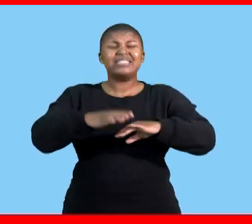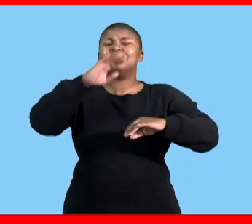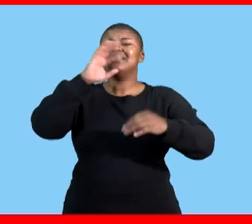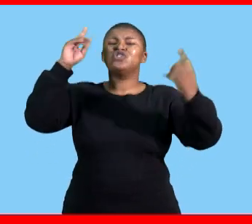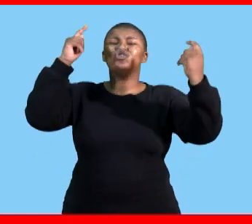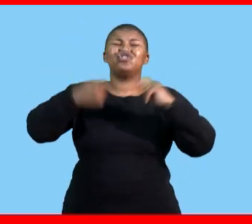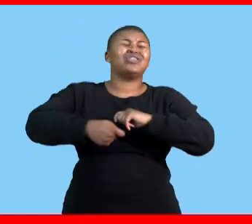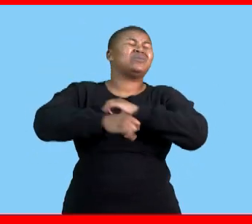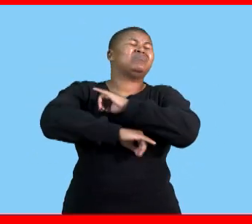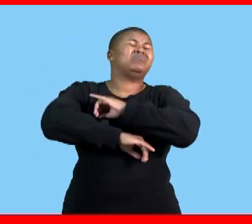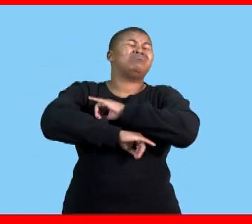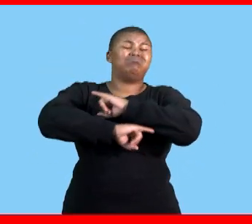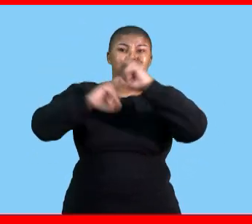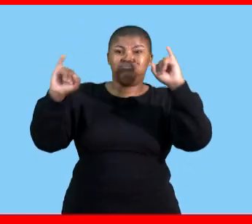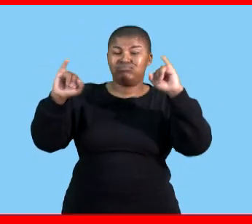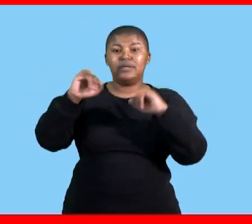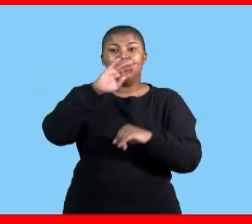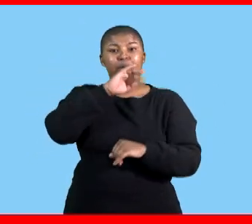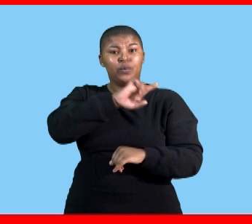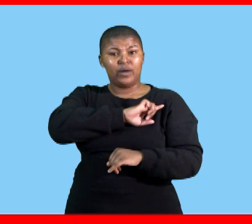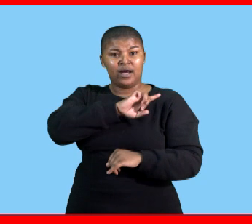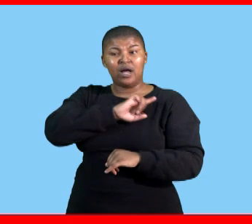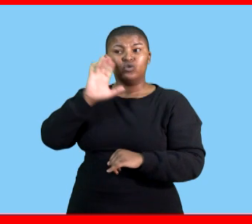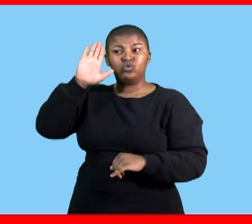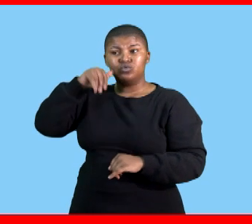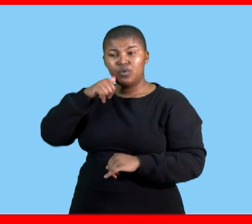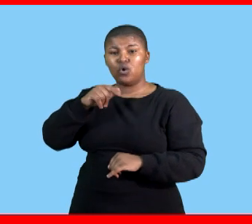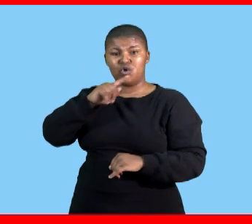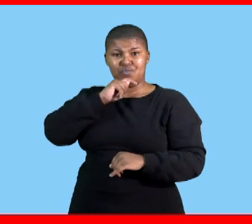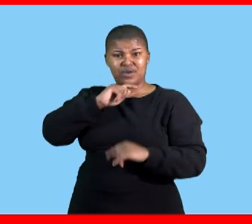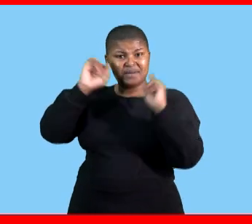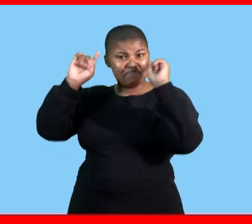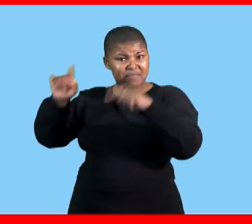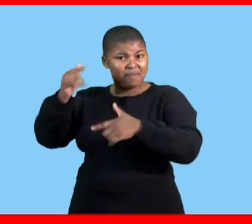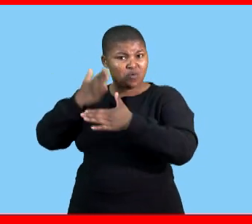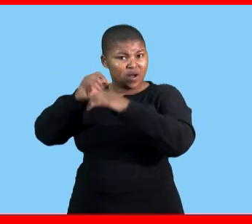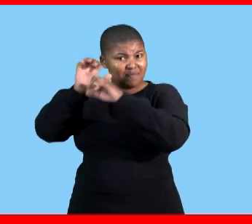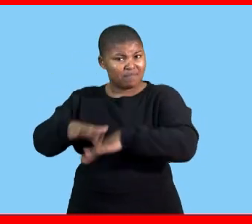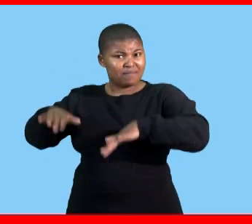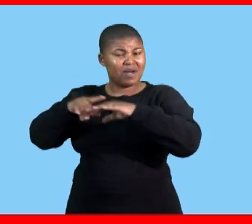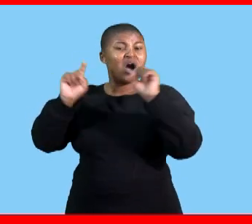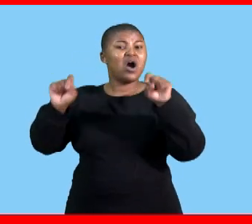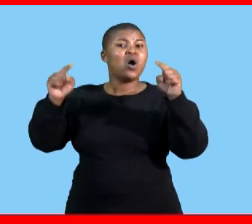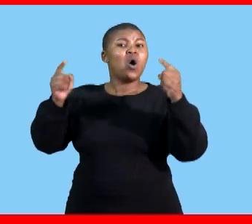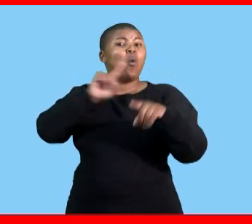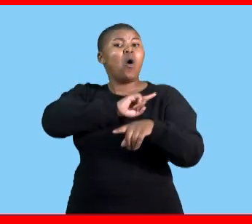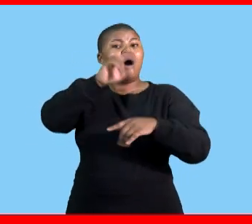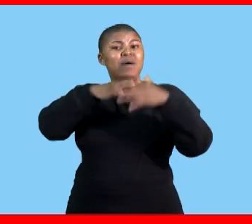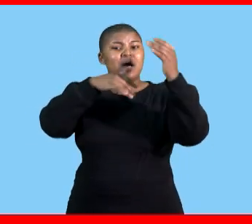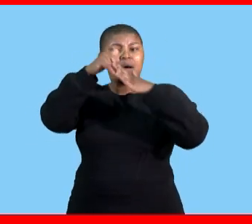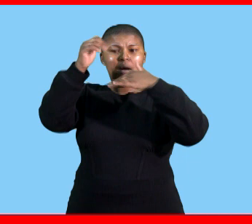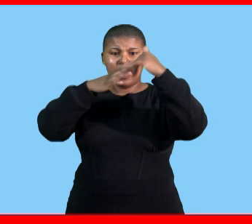to wake up the following morning and go to work because the building itself has burnt down. It is